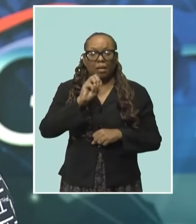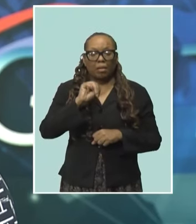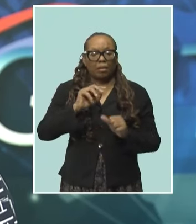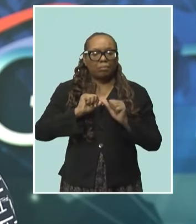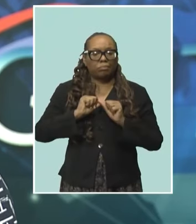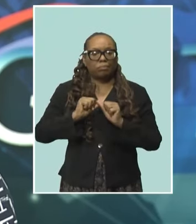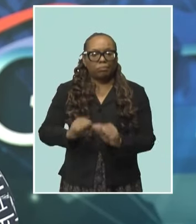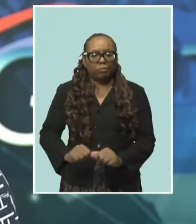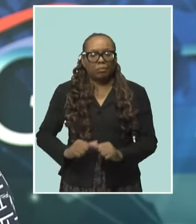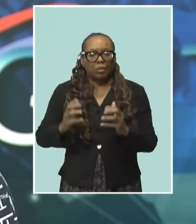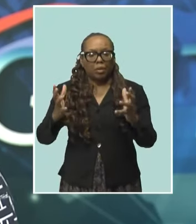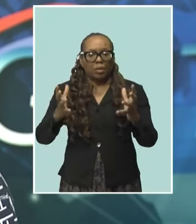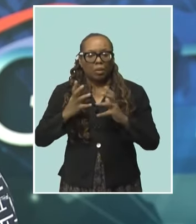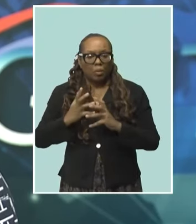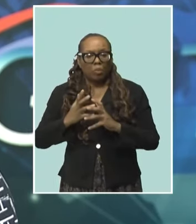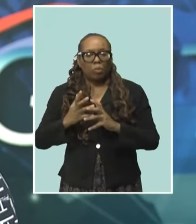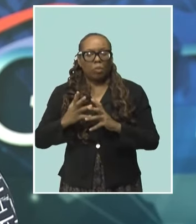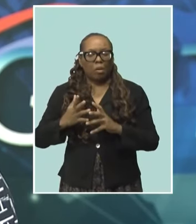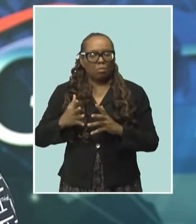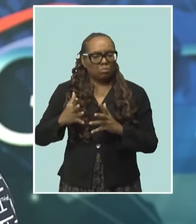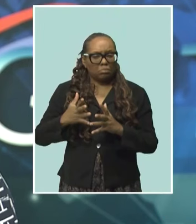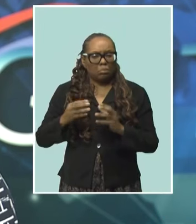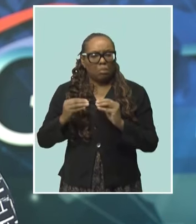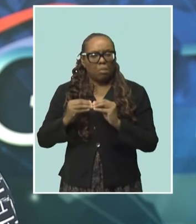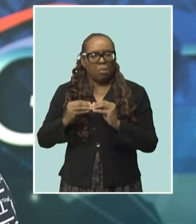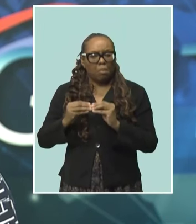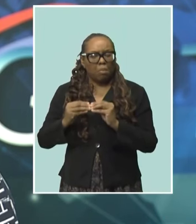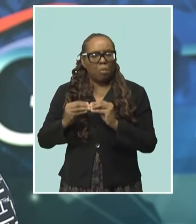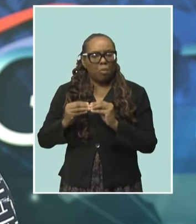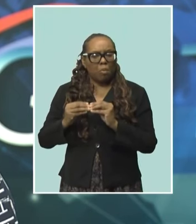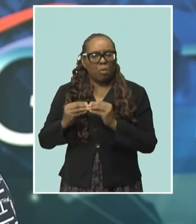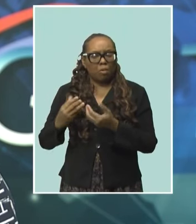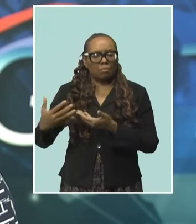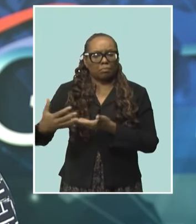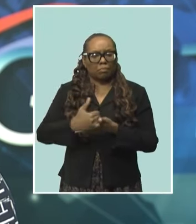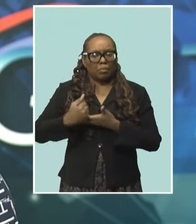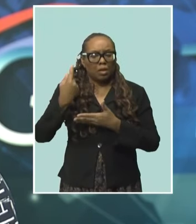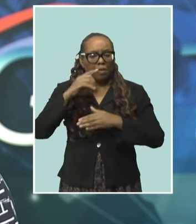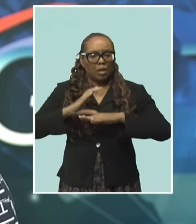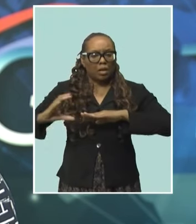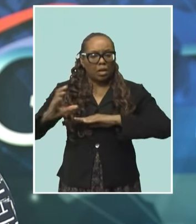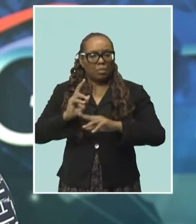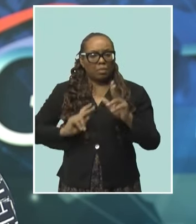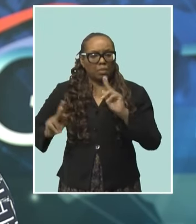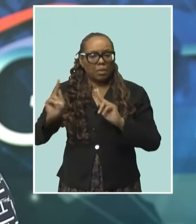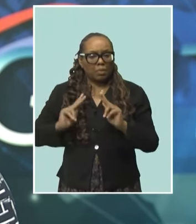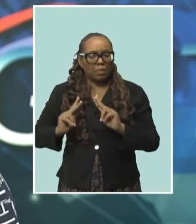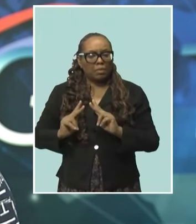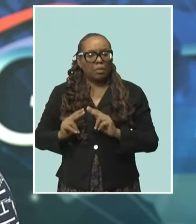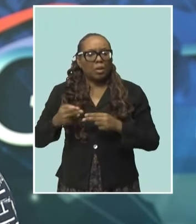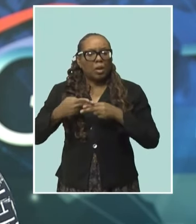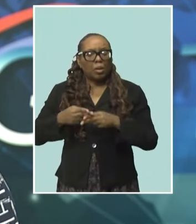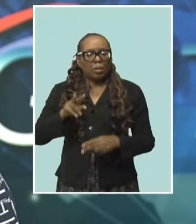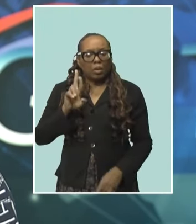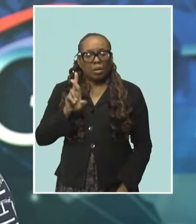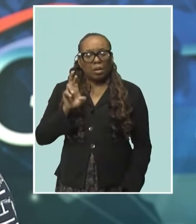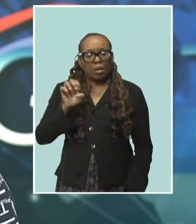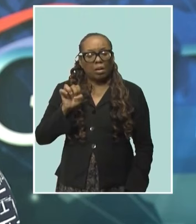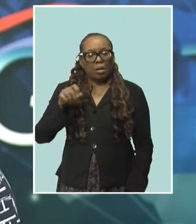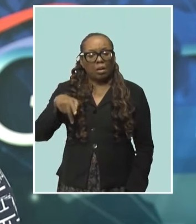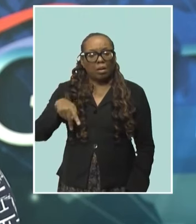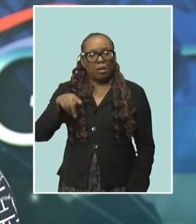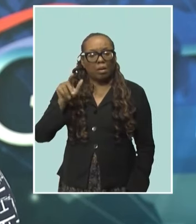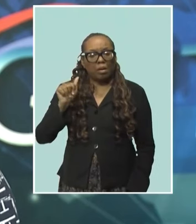for reparations, a leading Caribbean academic has called on the United Nations to support reparatory justice as a development